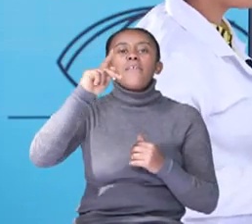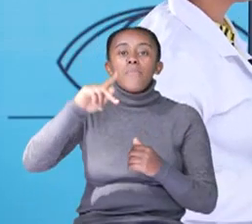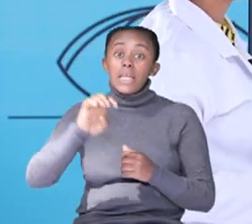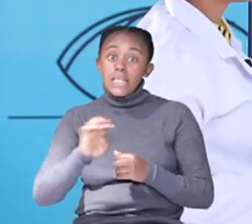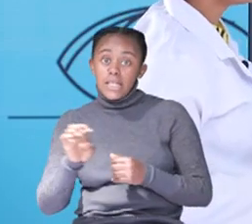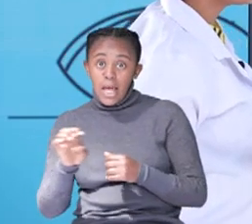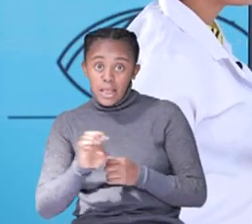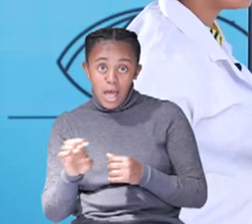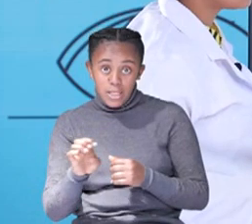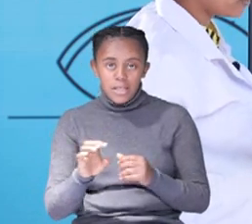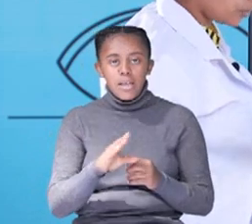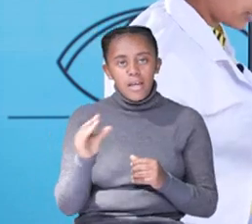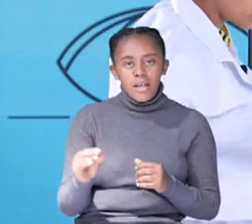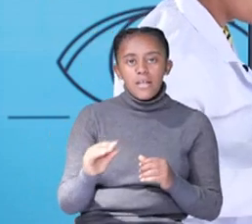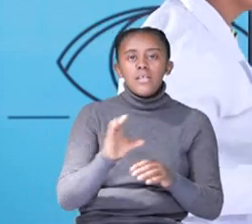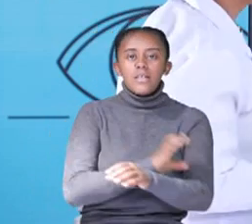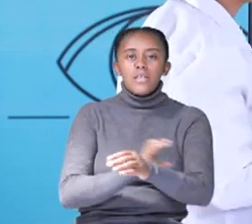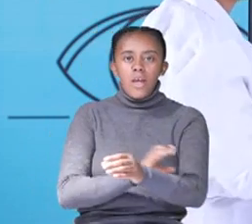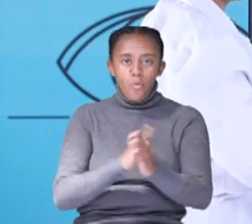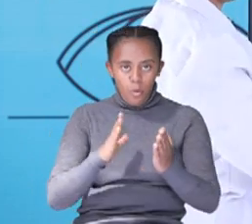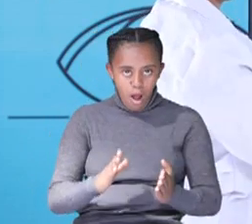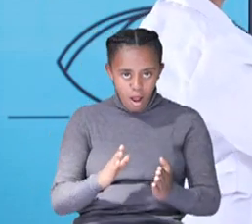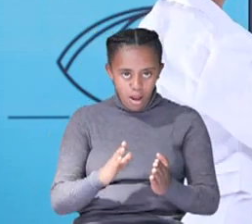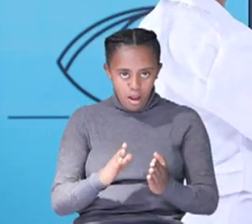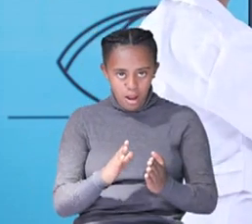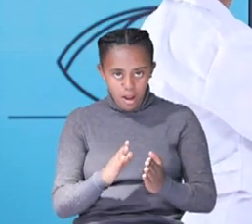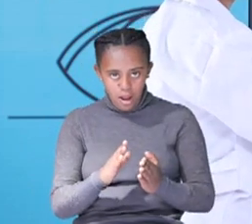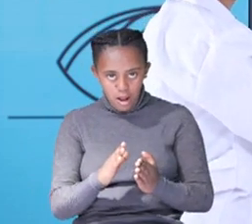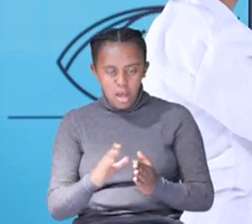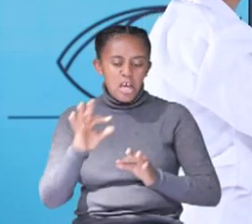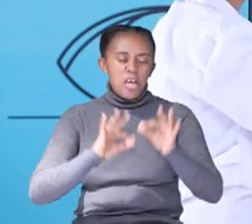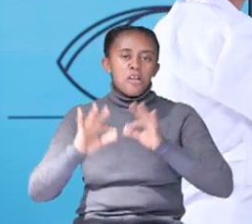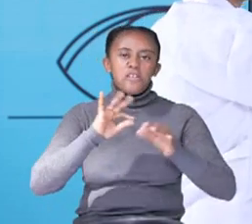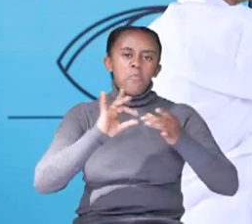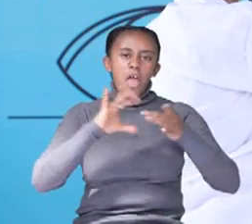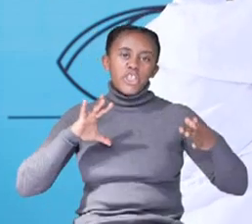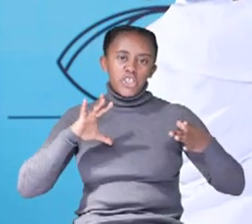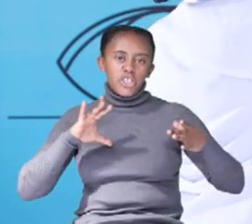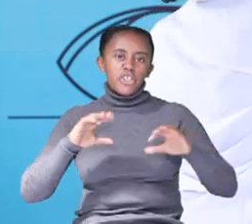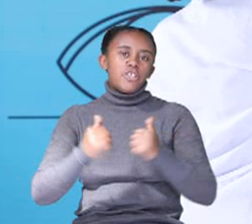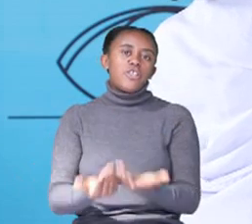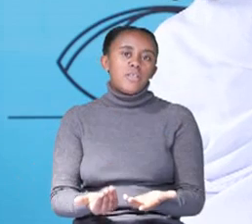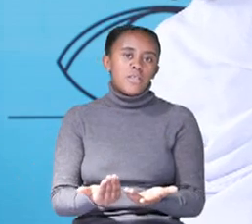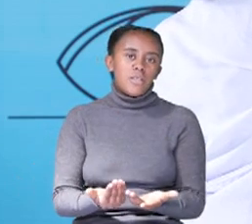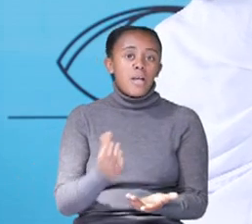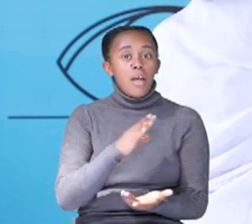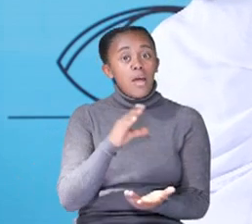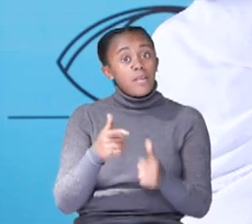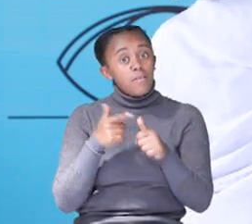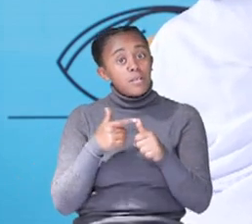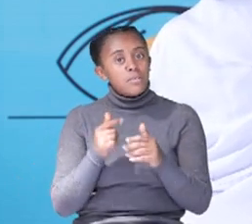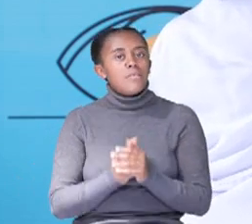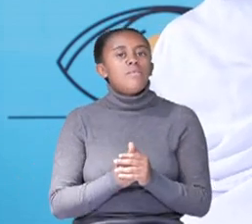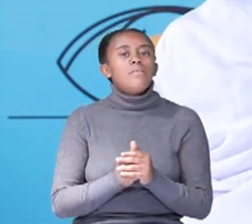and how cellular respiration is used in cell to produce ATP. And the first